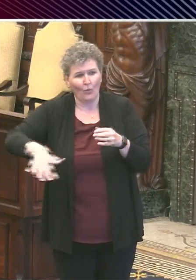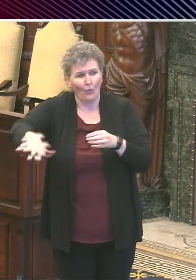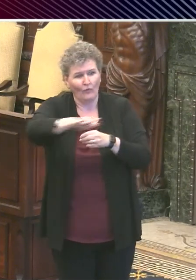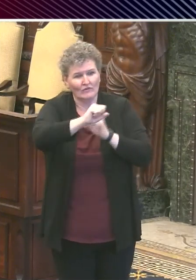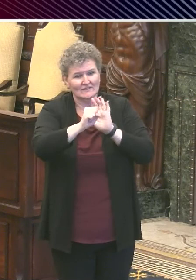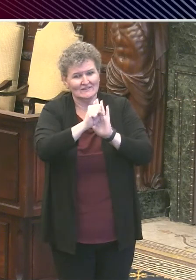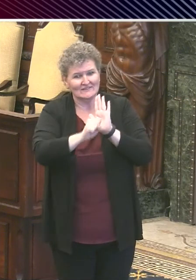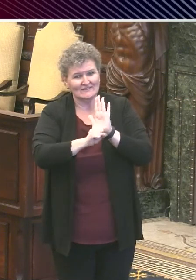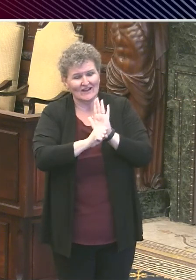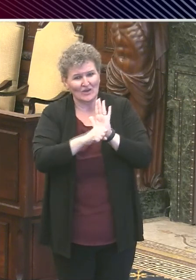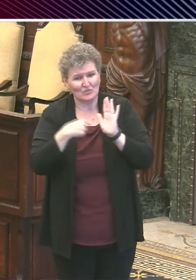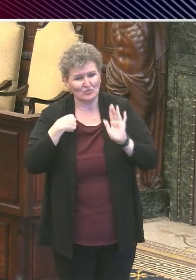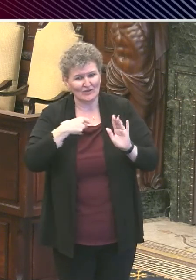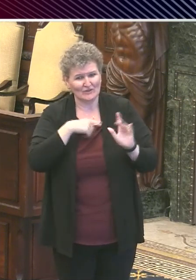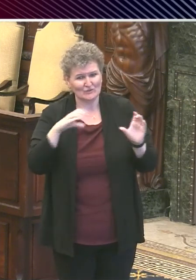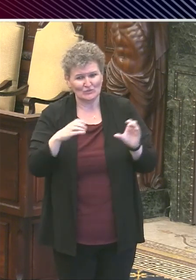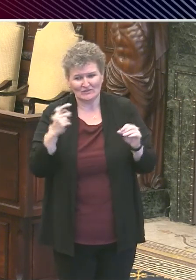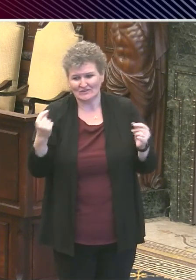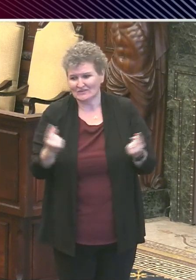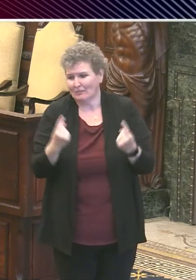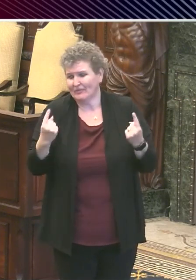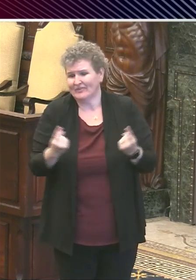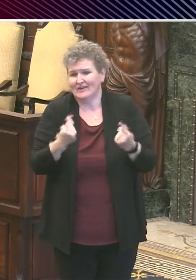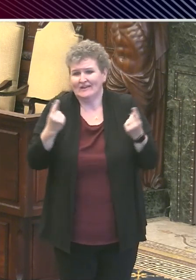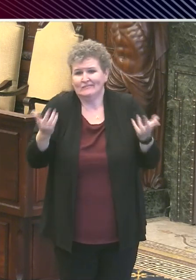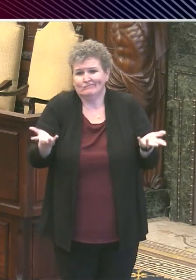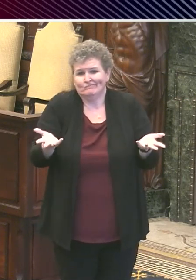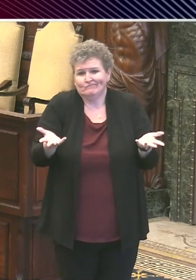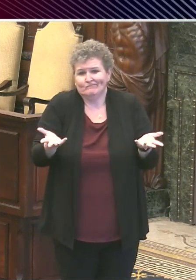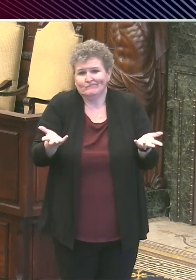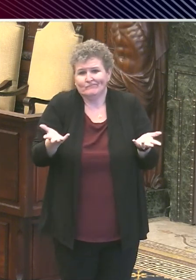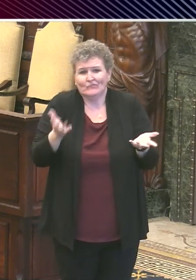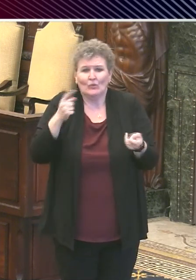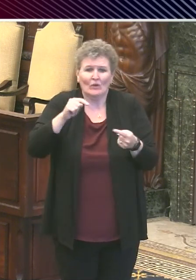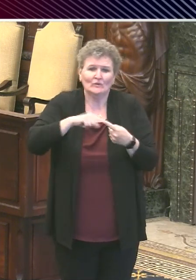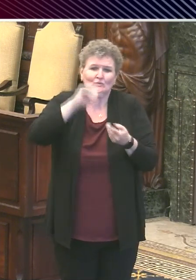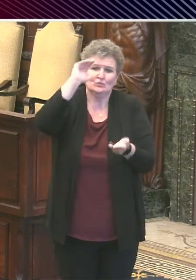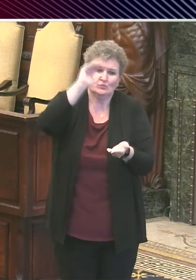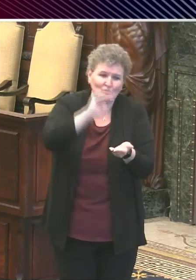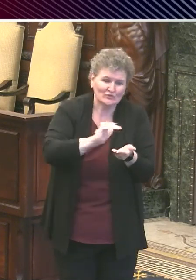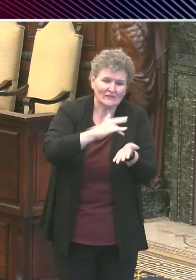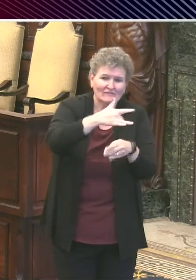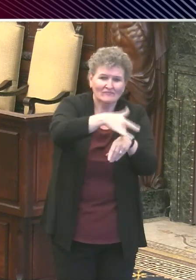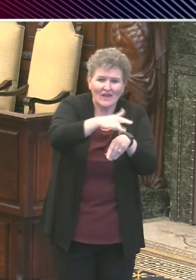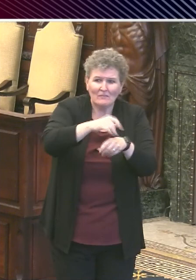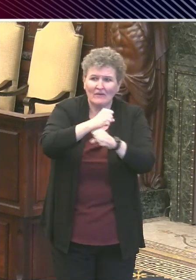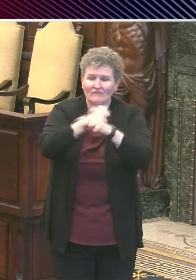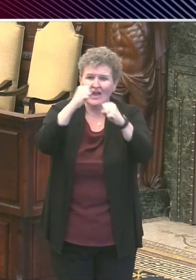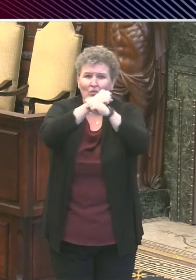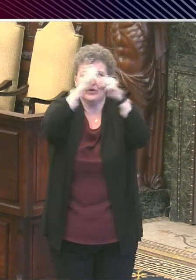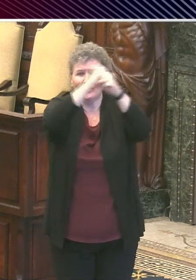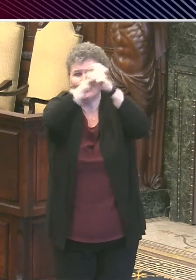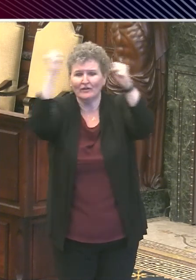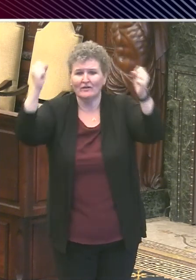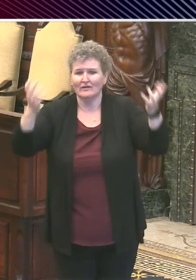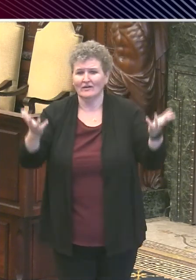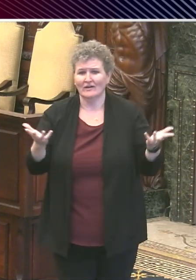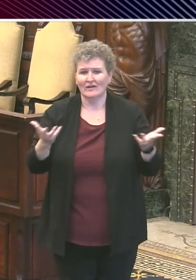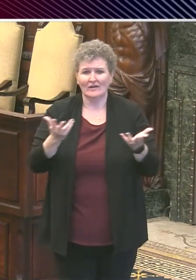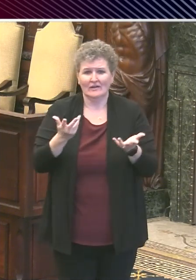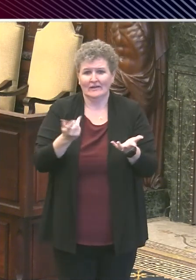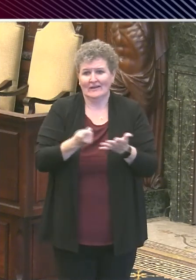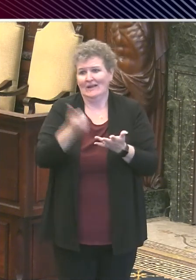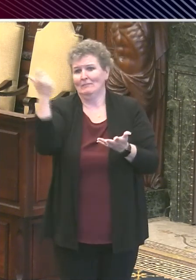that they would take some measures to reduce the availability of it or eliminate it. But